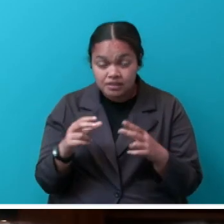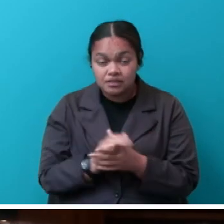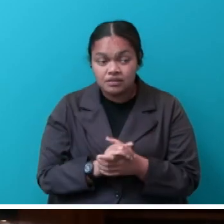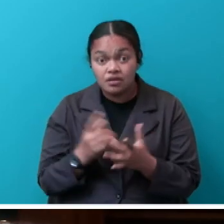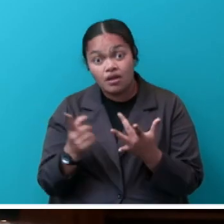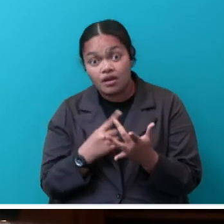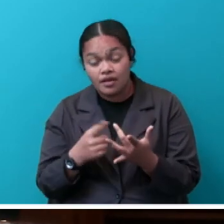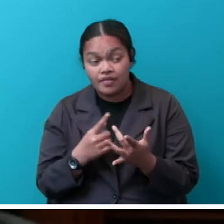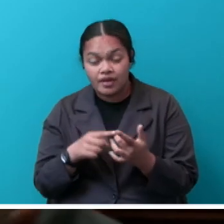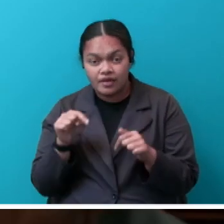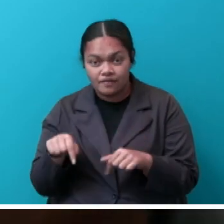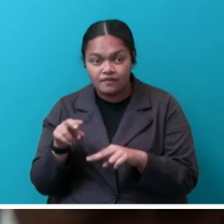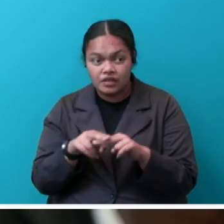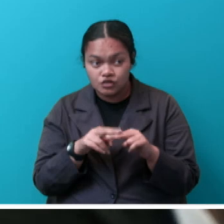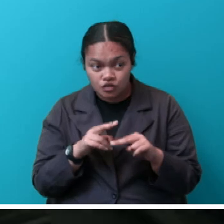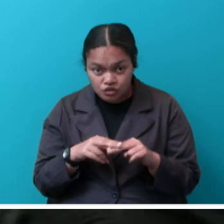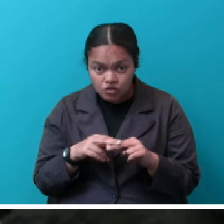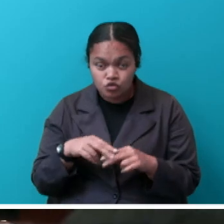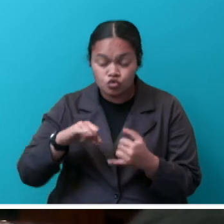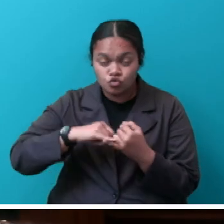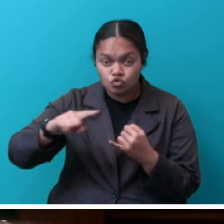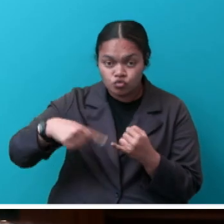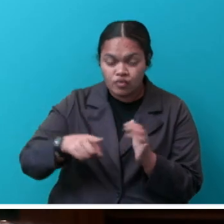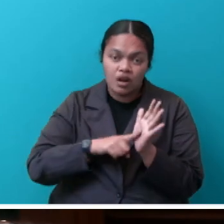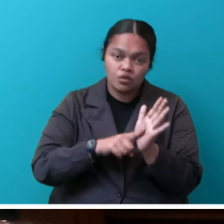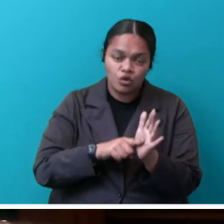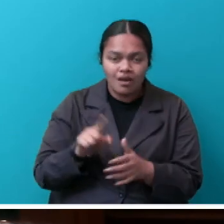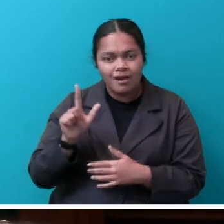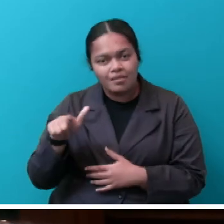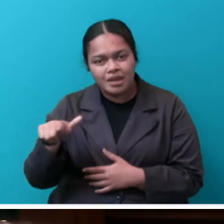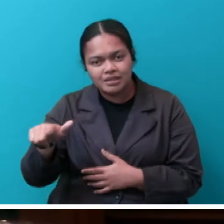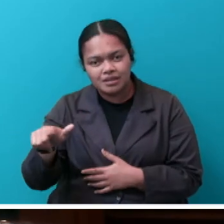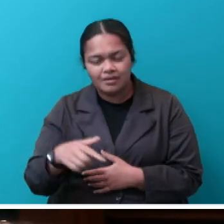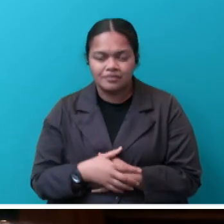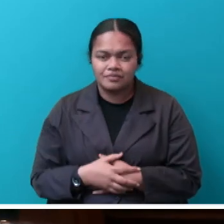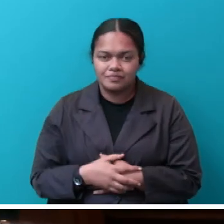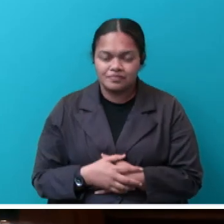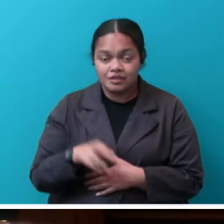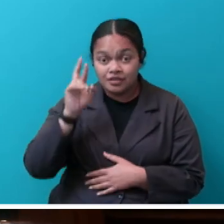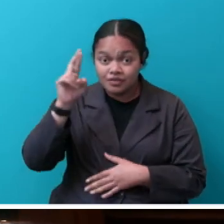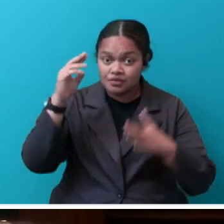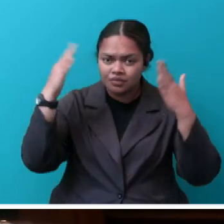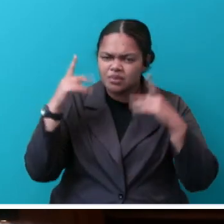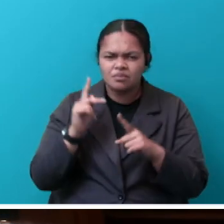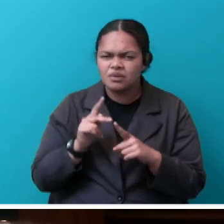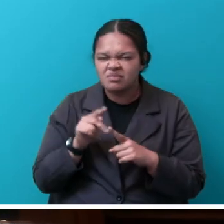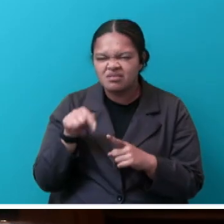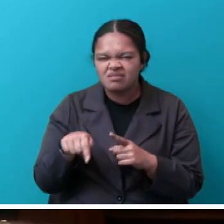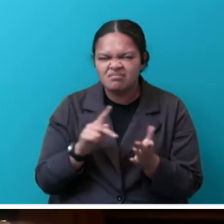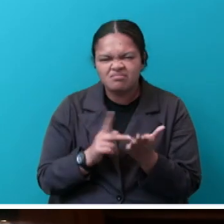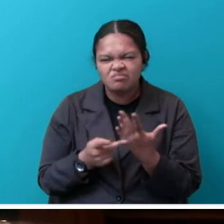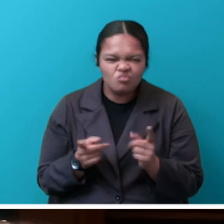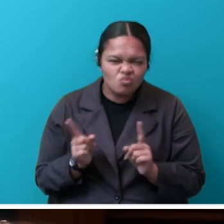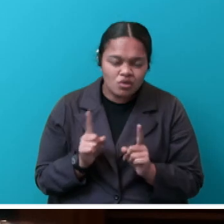another in Fiji, in Suva, Lautoka, and Labasa. Mr. Speaker, sir, the purpose of this initiative is